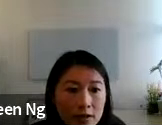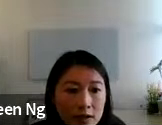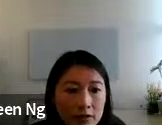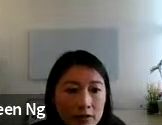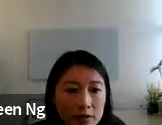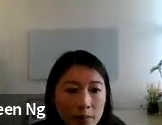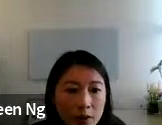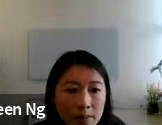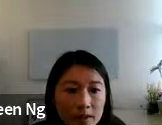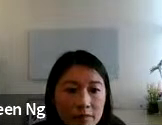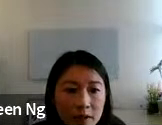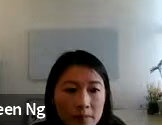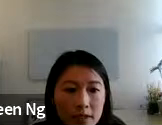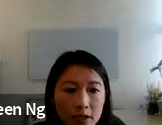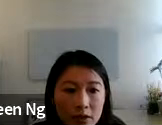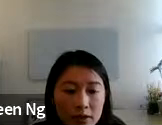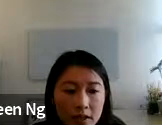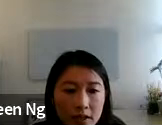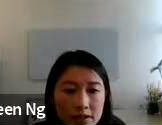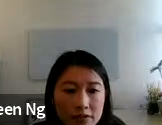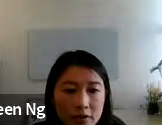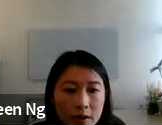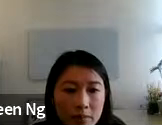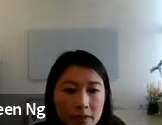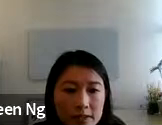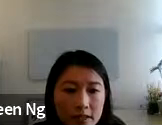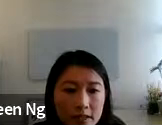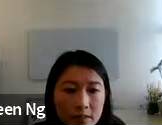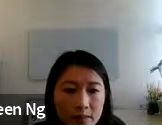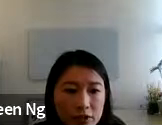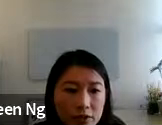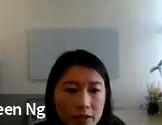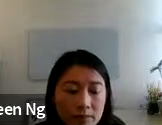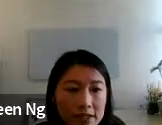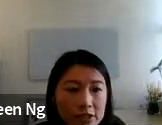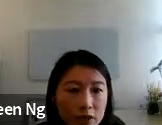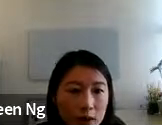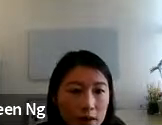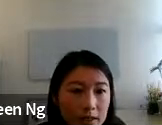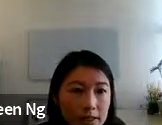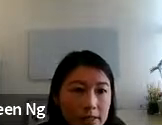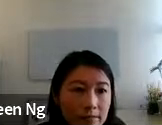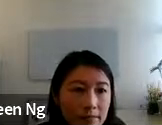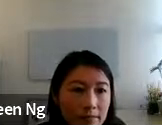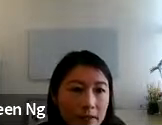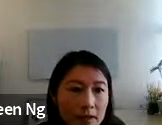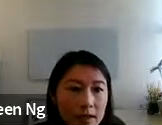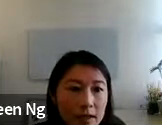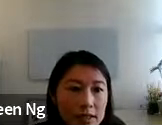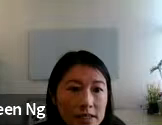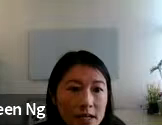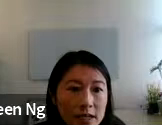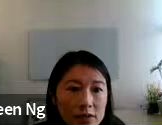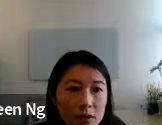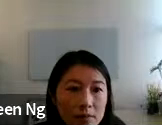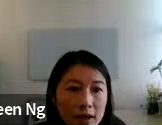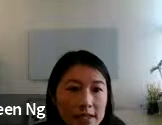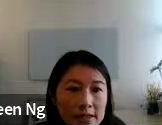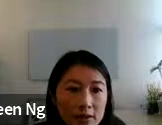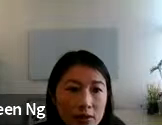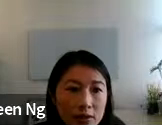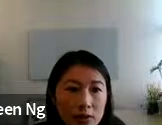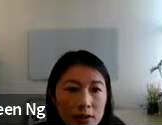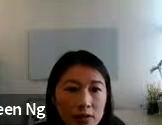Finally, there are California Department of Public Health guidelines for implementing patron mask requirements. In settings